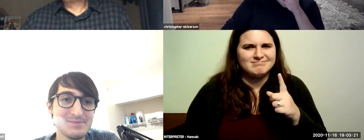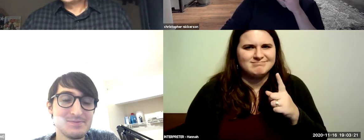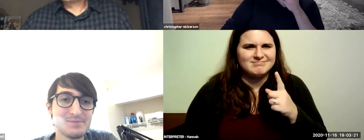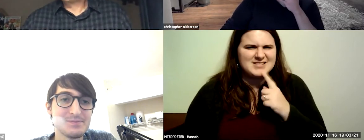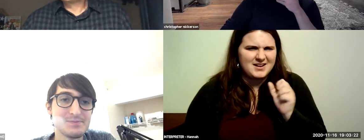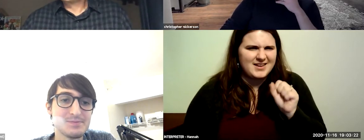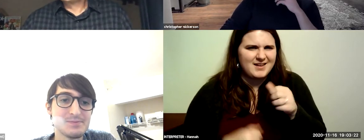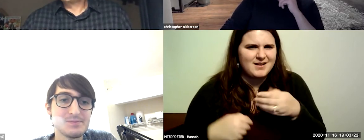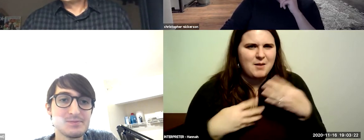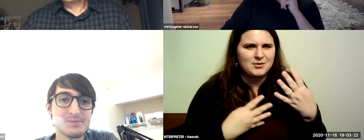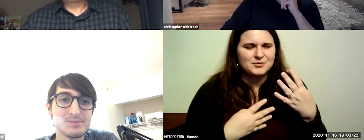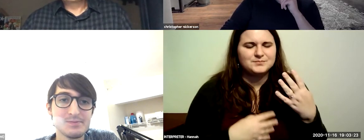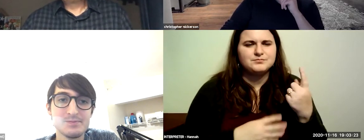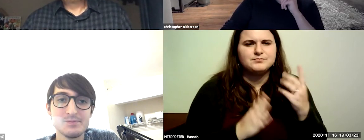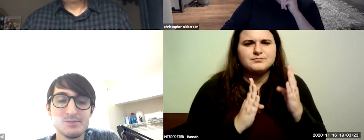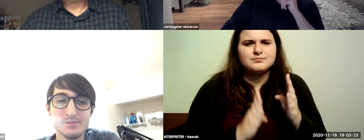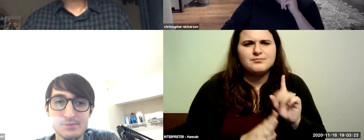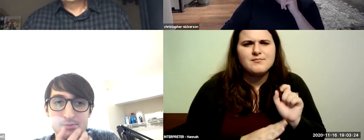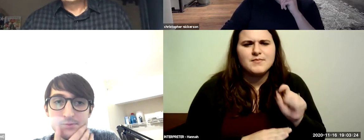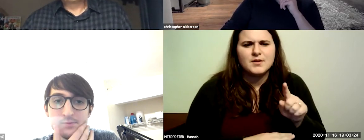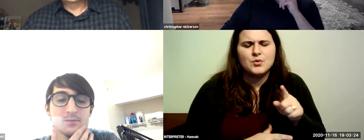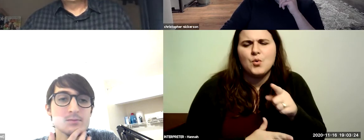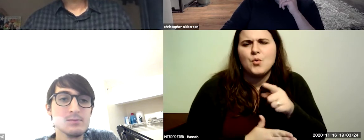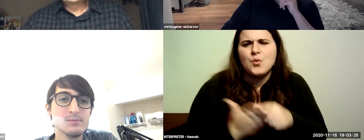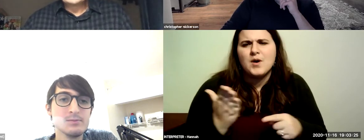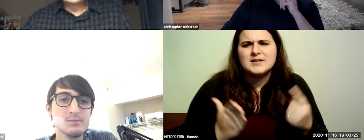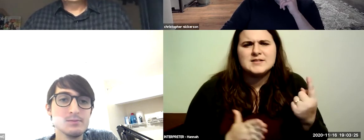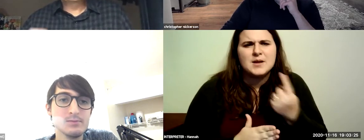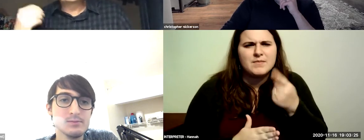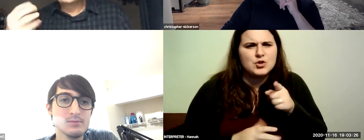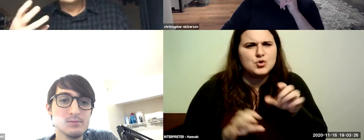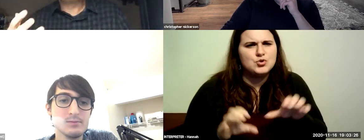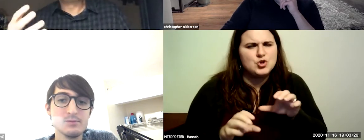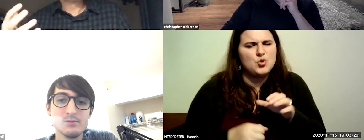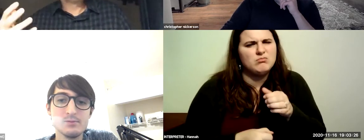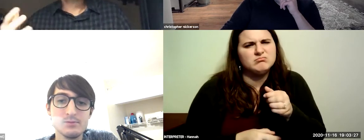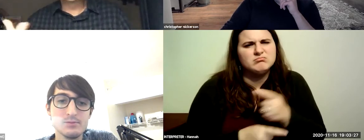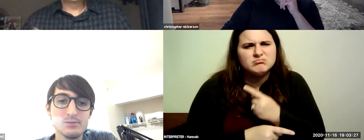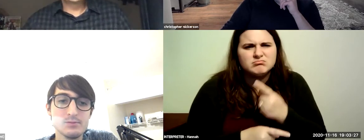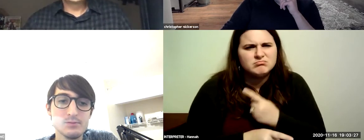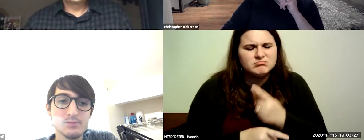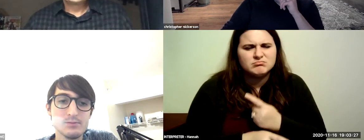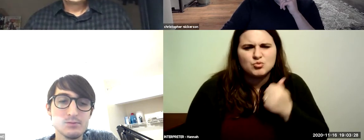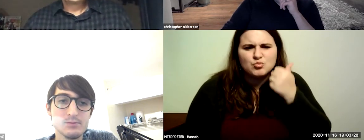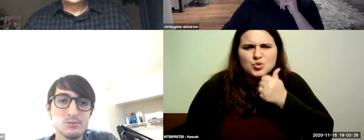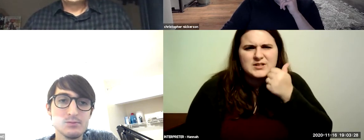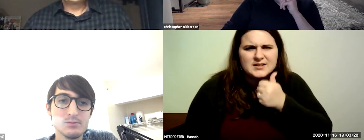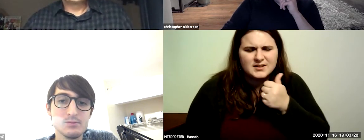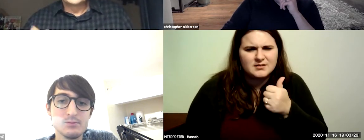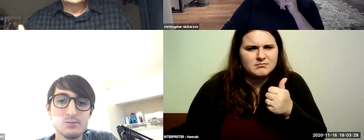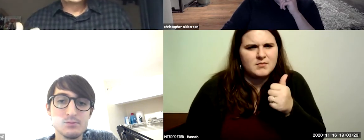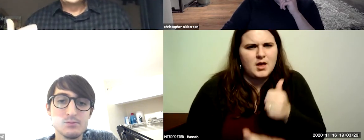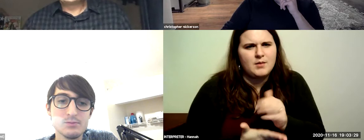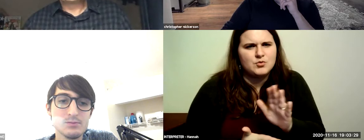I know somebody asked, what is something you do like routinely that's useful to your daily, right?